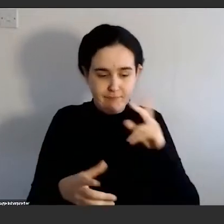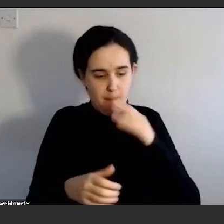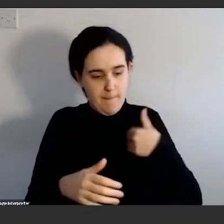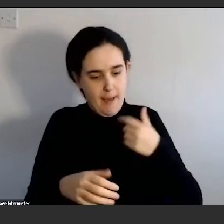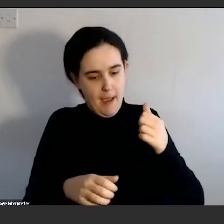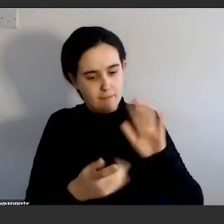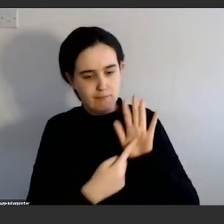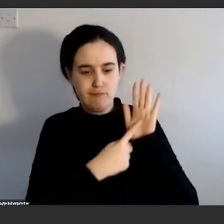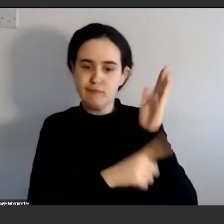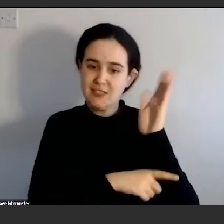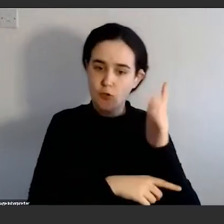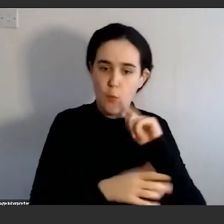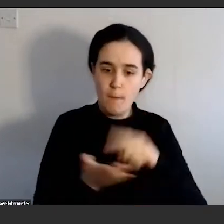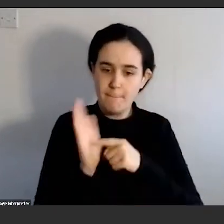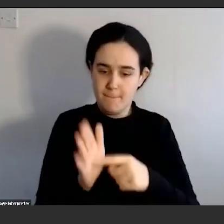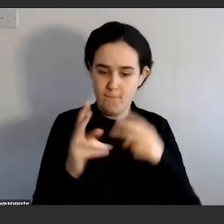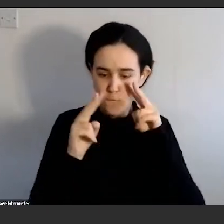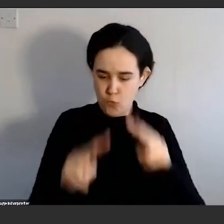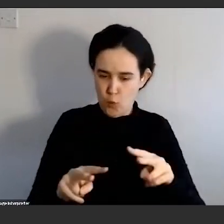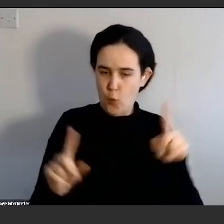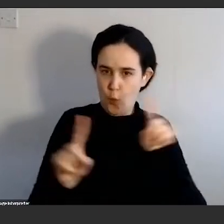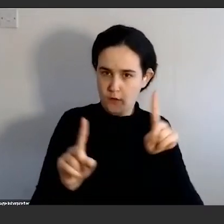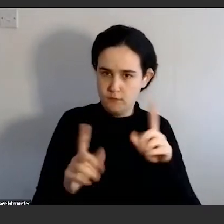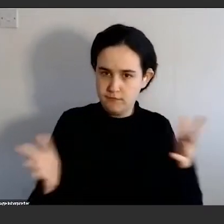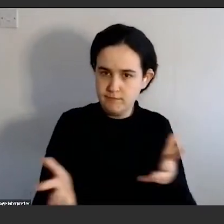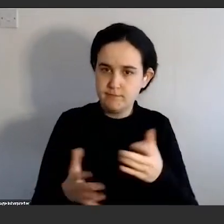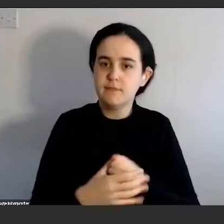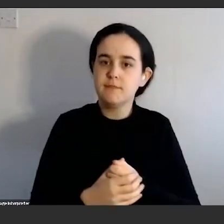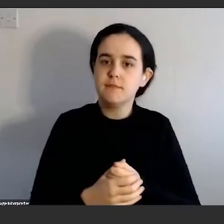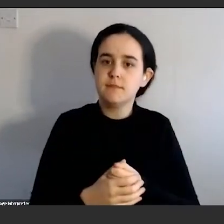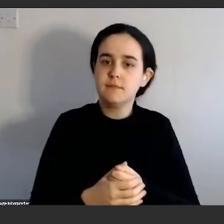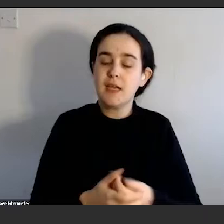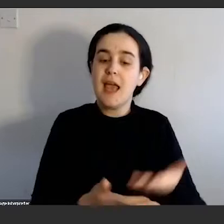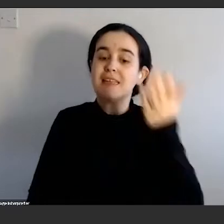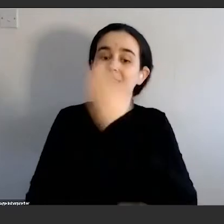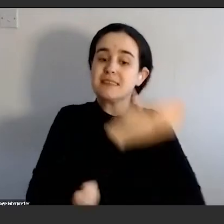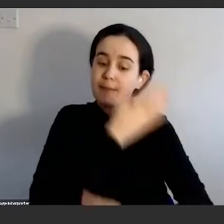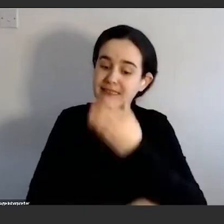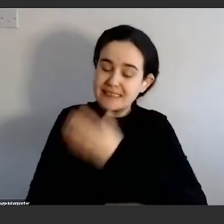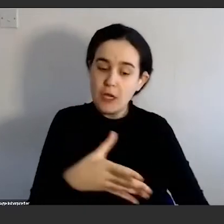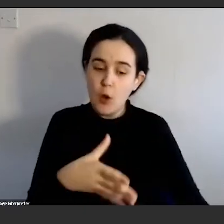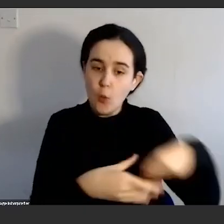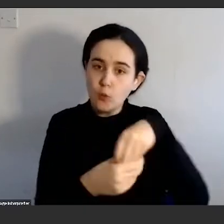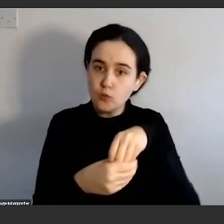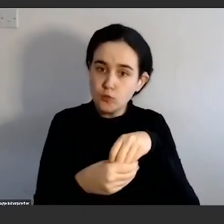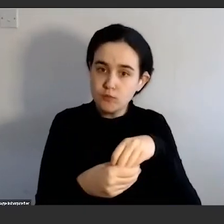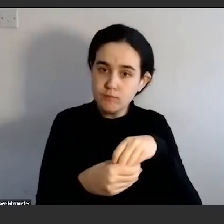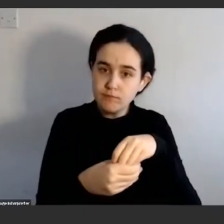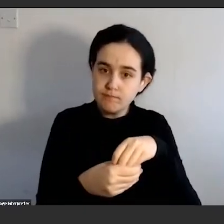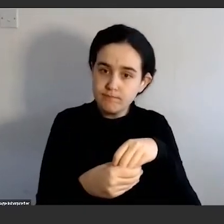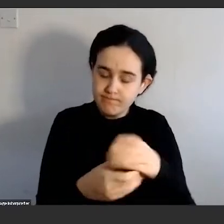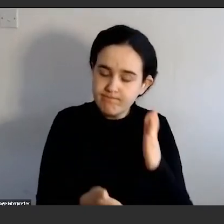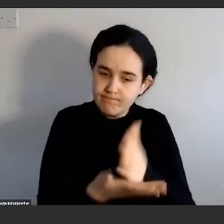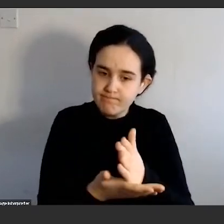Ensuring disability inclusion in the health sector is a political, a moral, and a